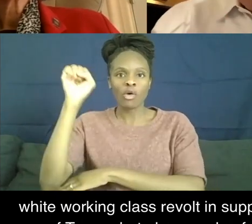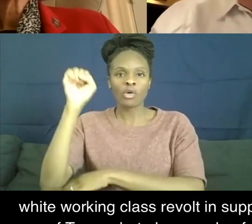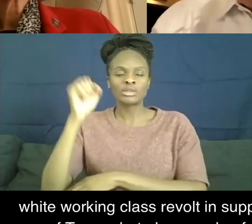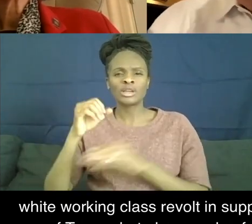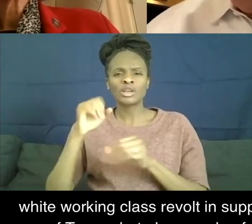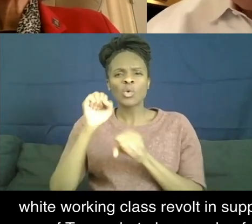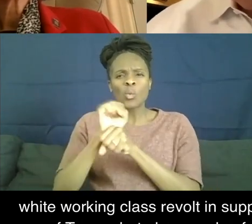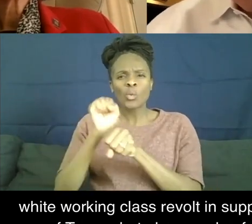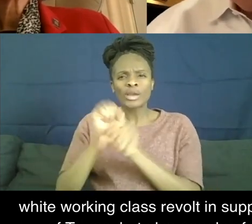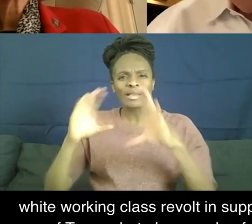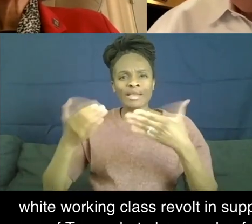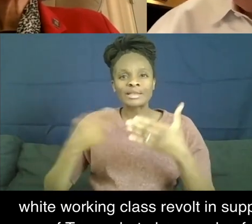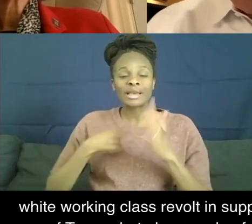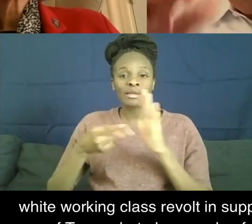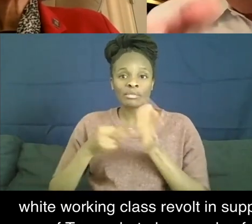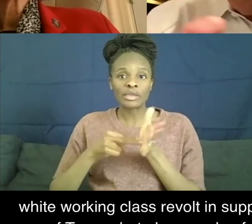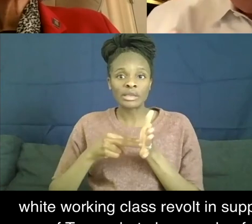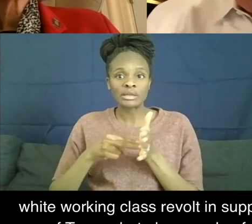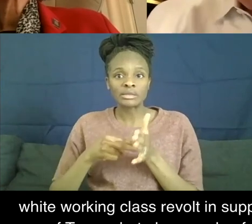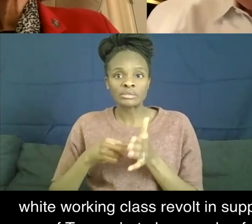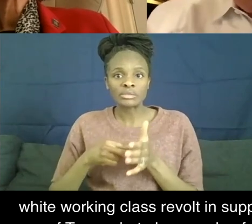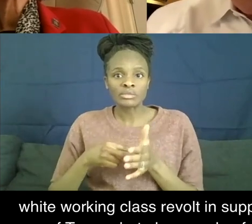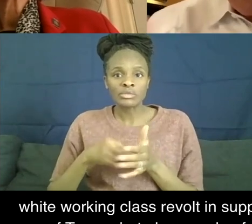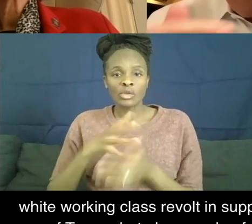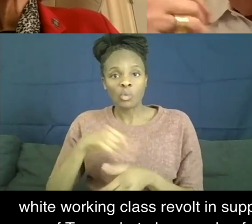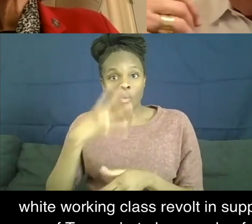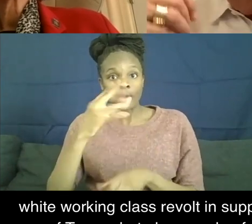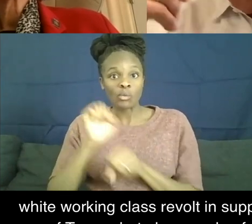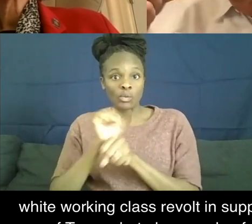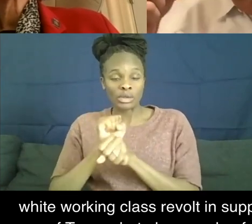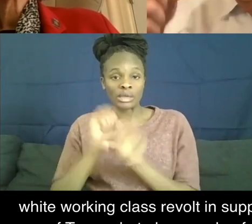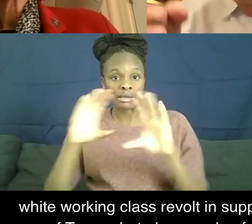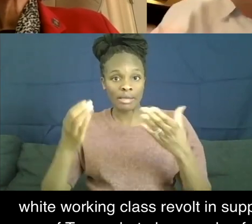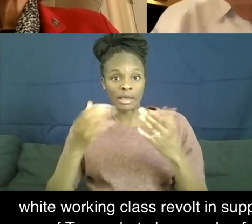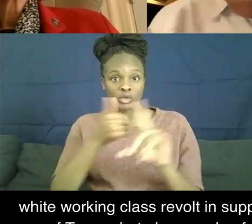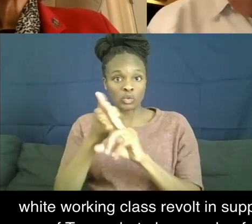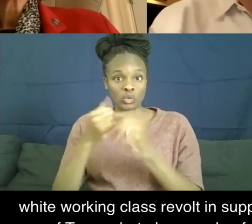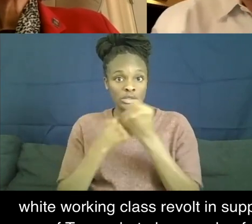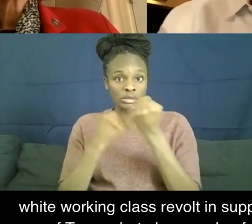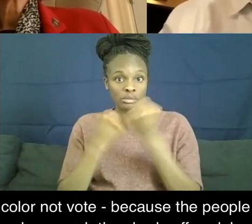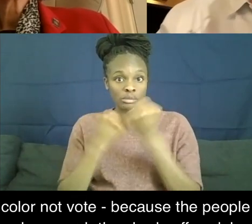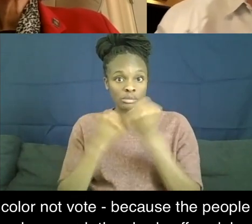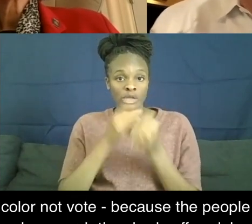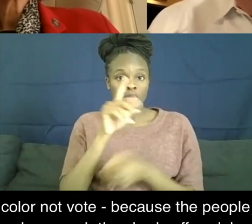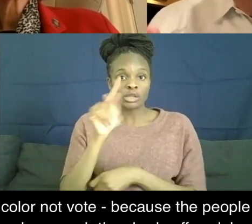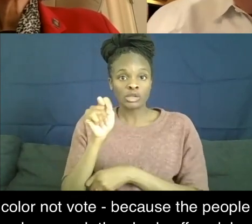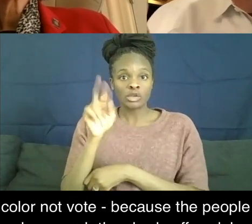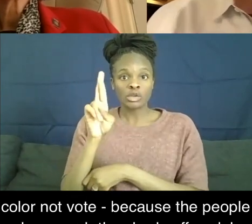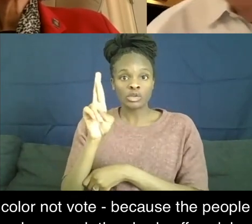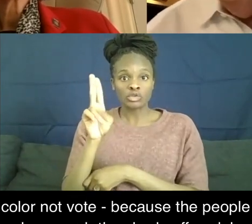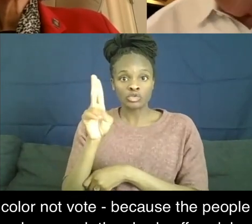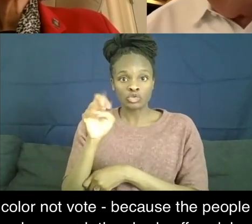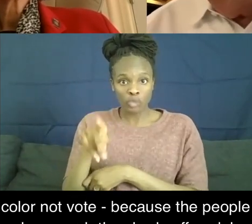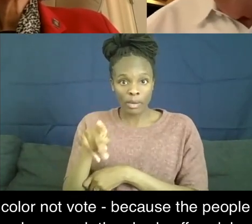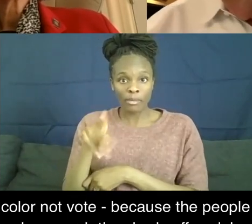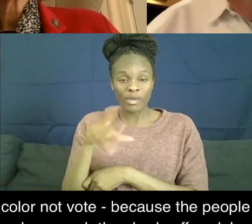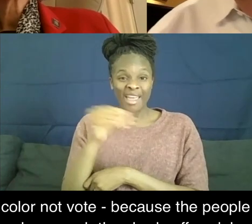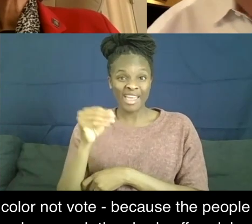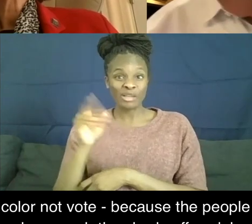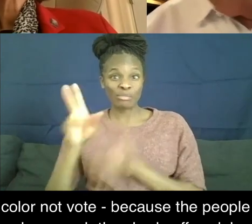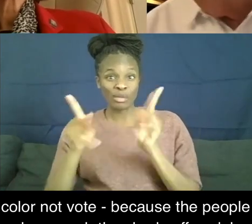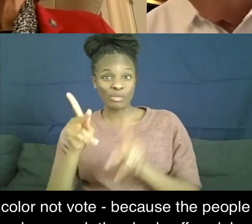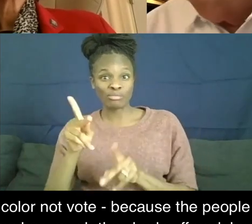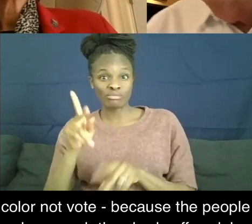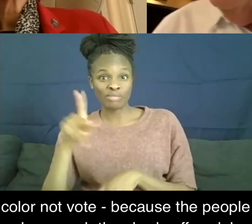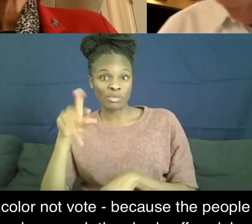working, white workers, that's revolt in support of Trump, but also African people of color not vote, uh,